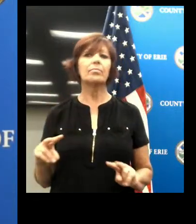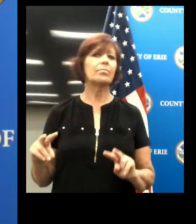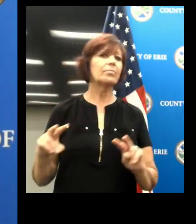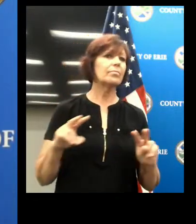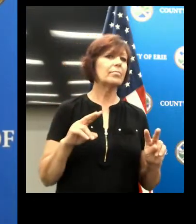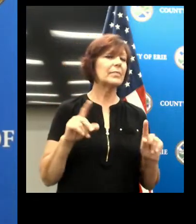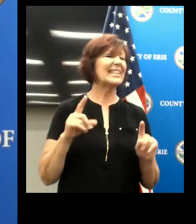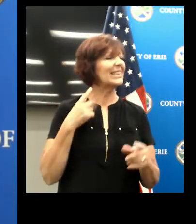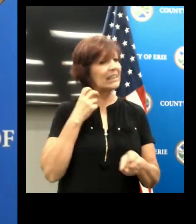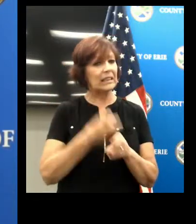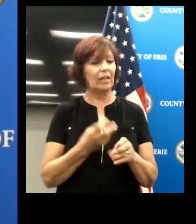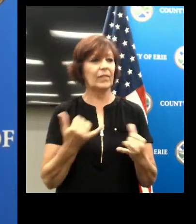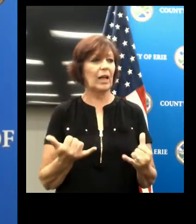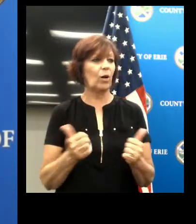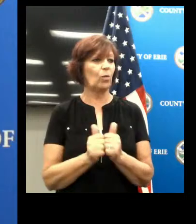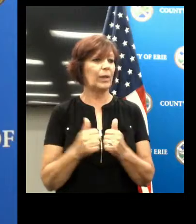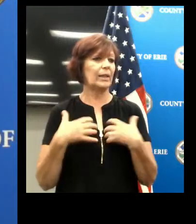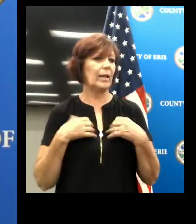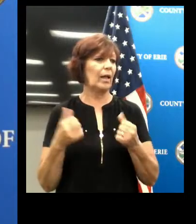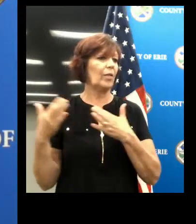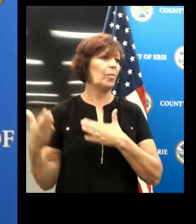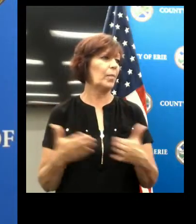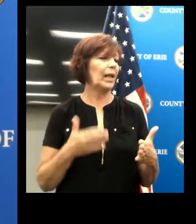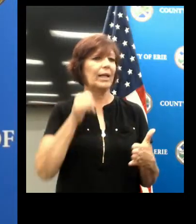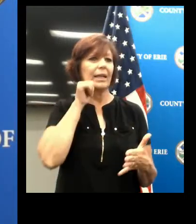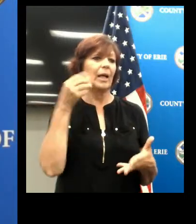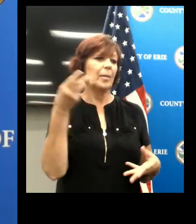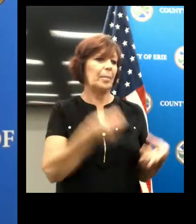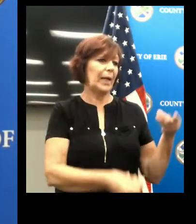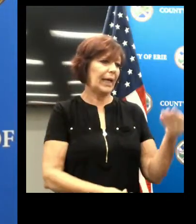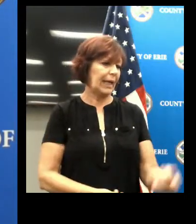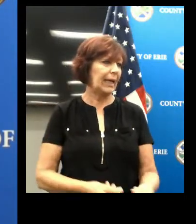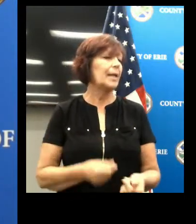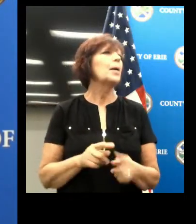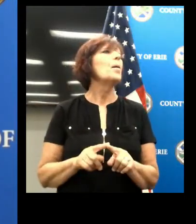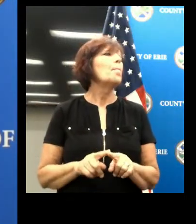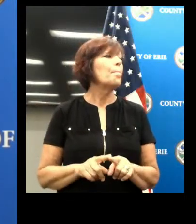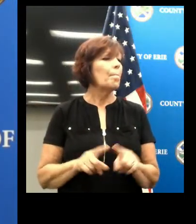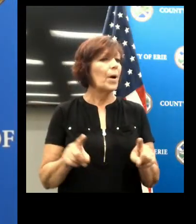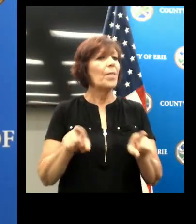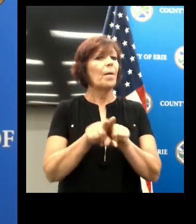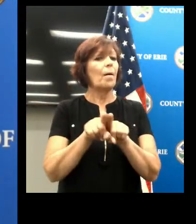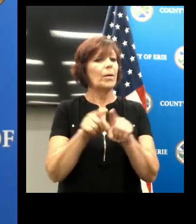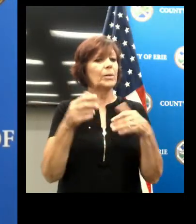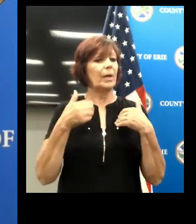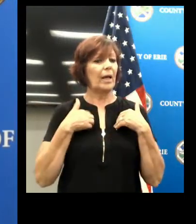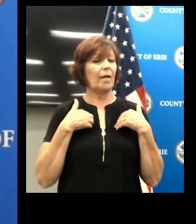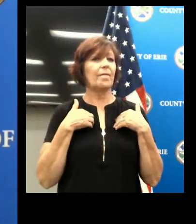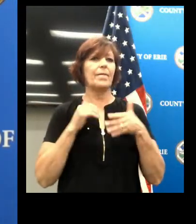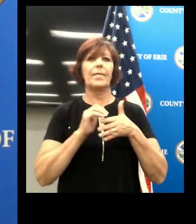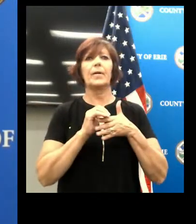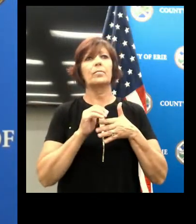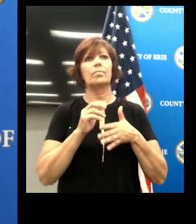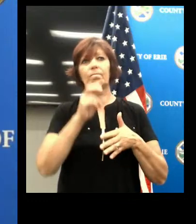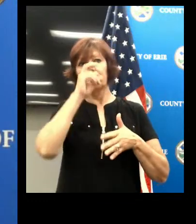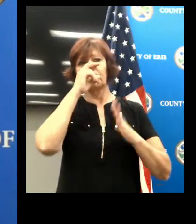be tough now with the health plans not reimbursing for this form of testing. They also have, strict guidance